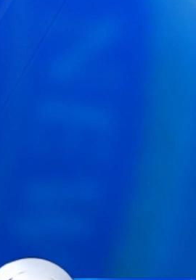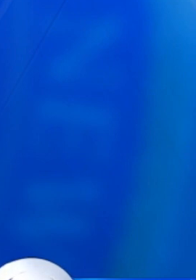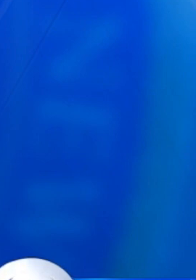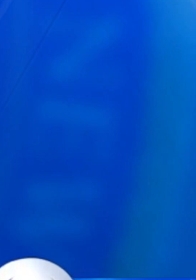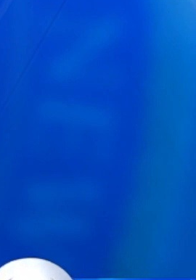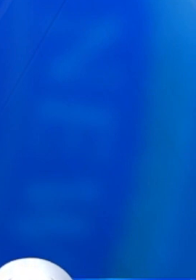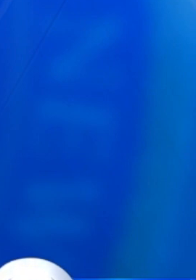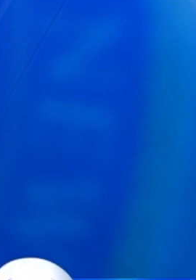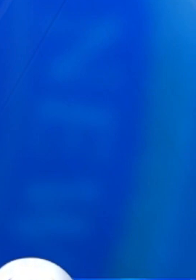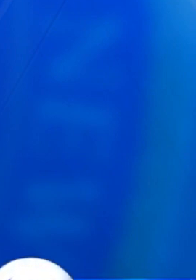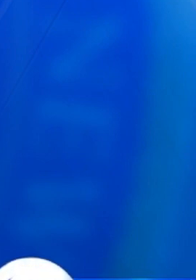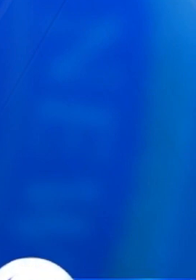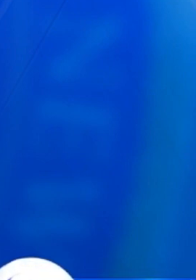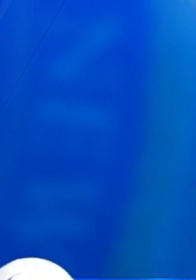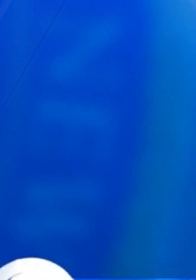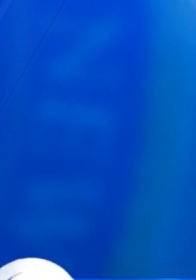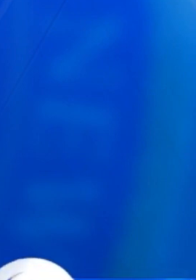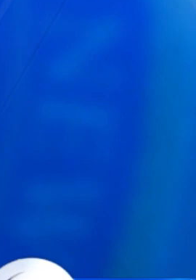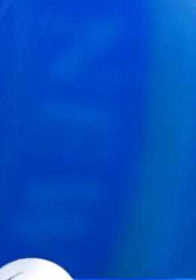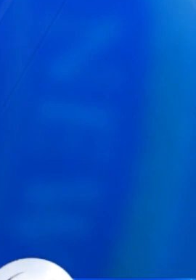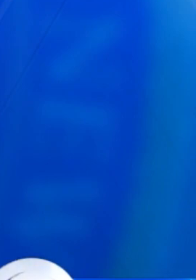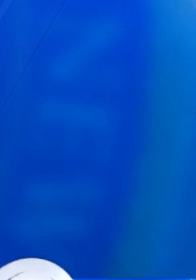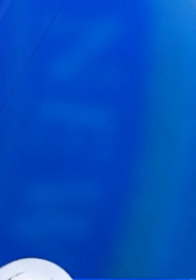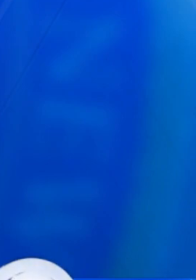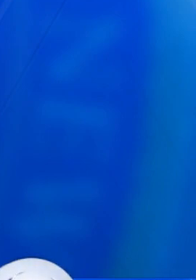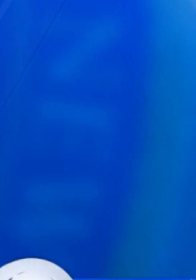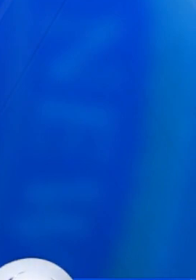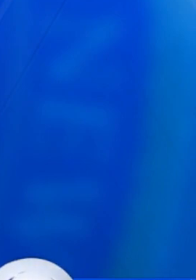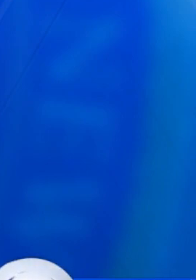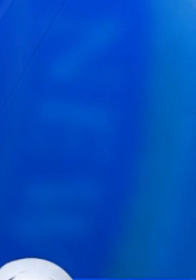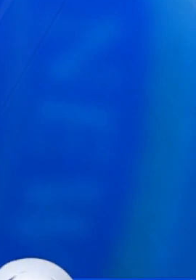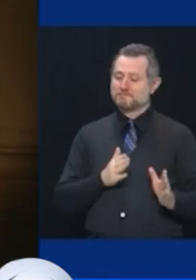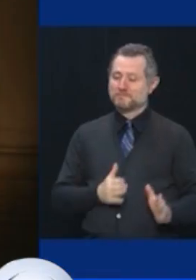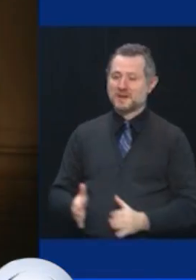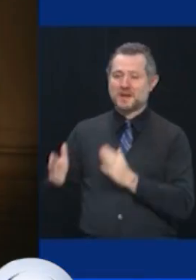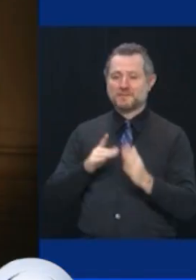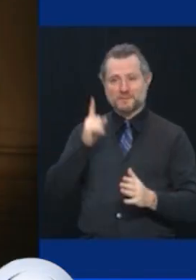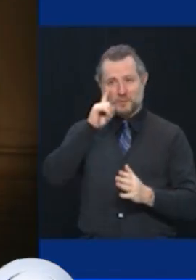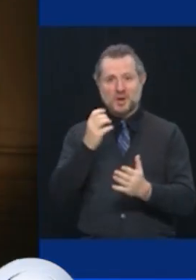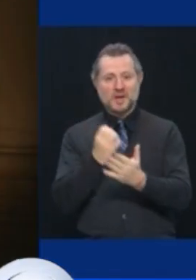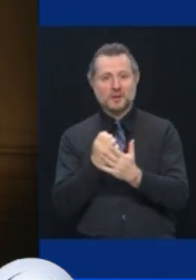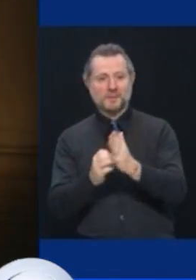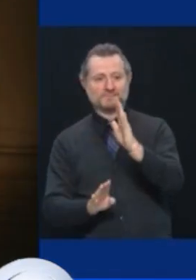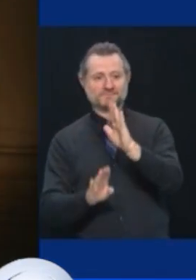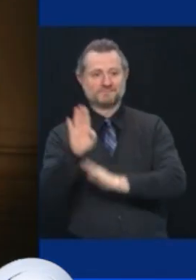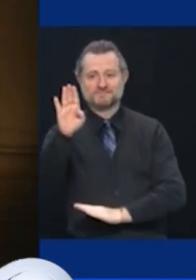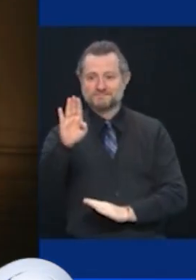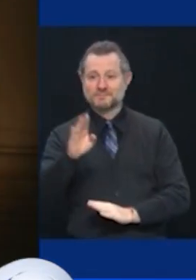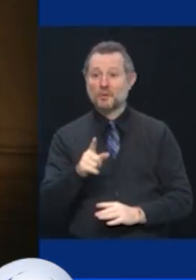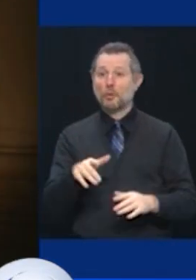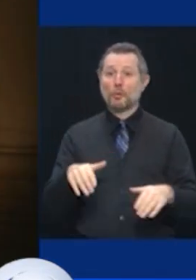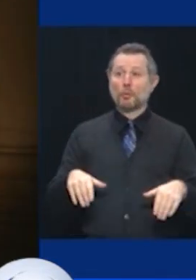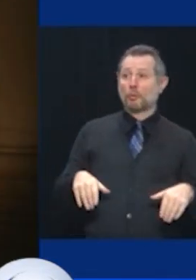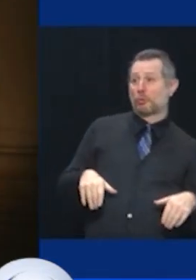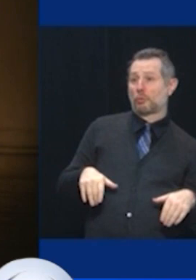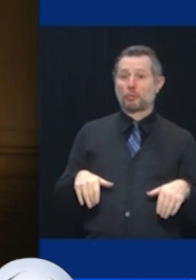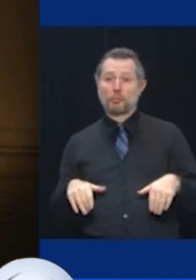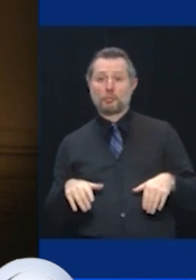state deficit. Fourth, planning for the state's economic resurgence. We simply cannot stay